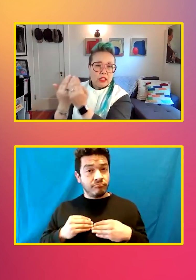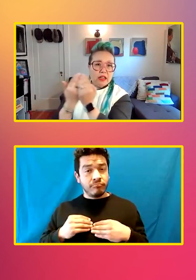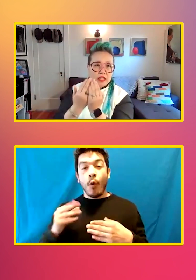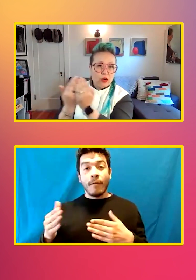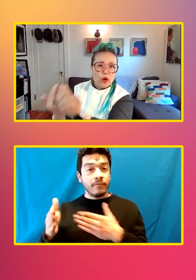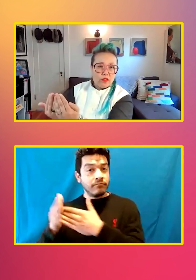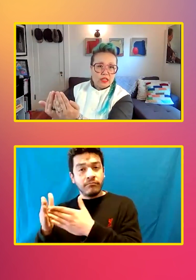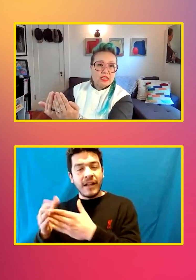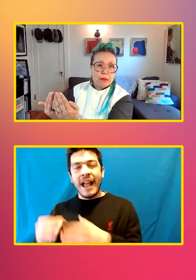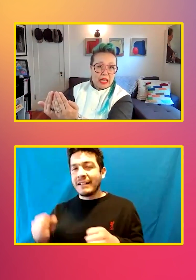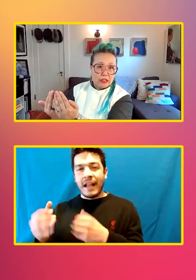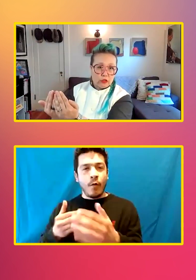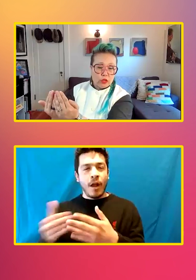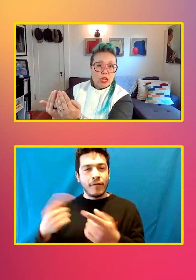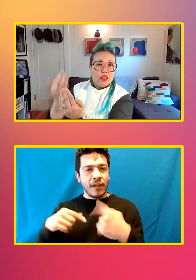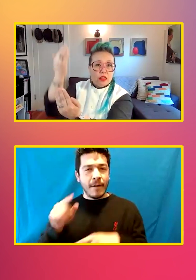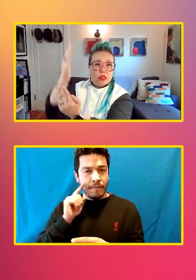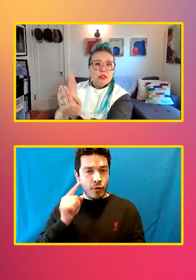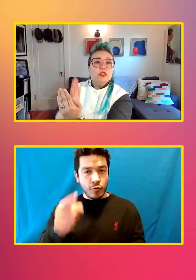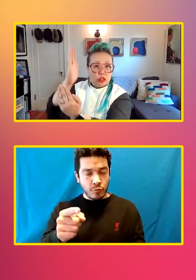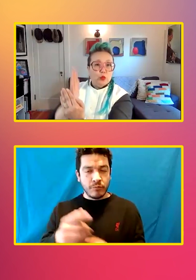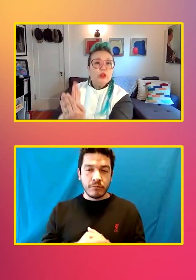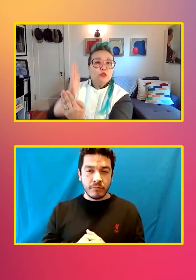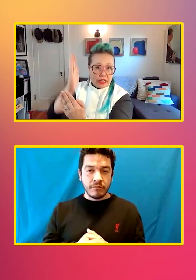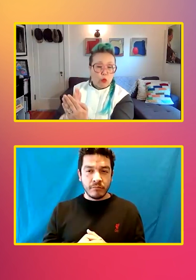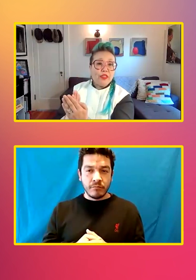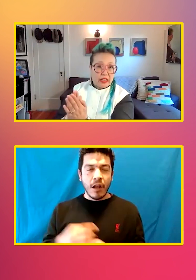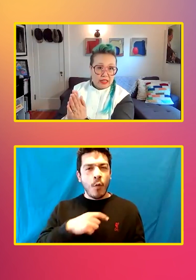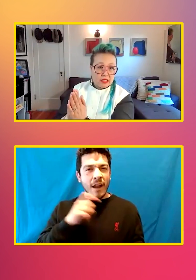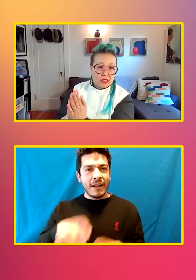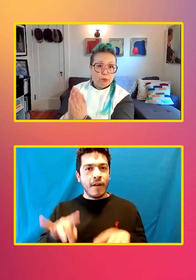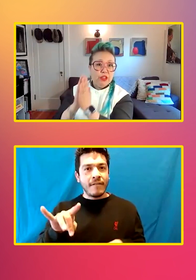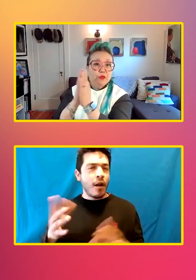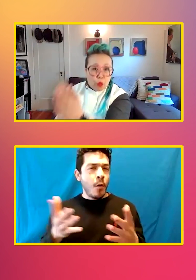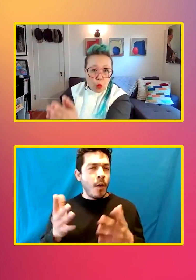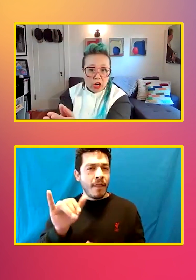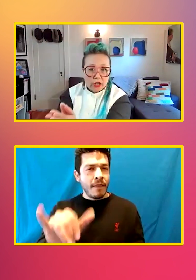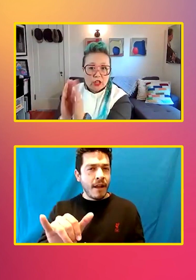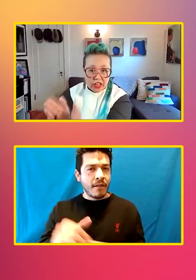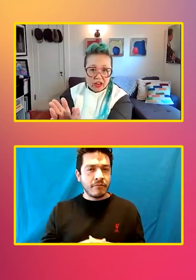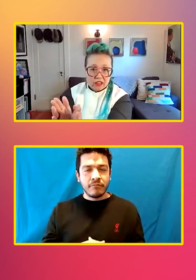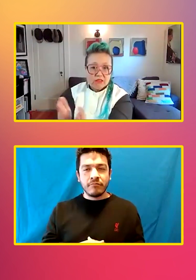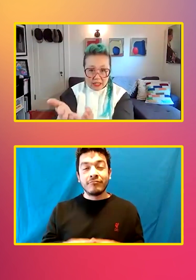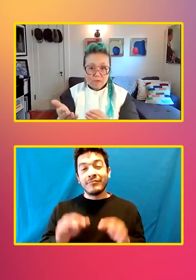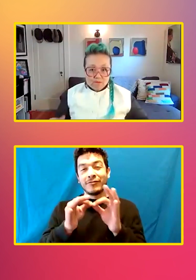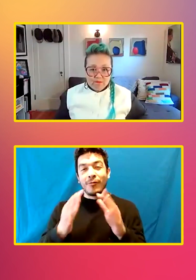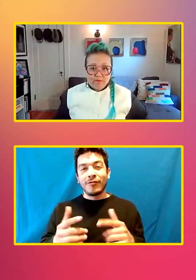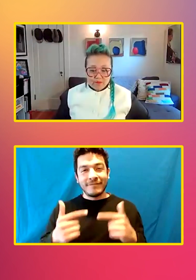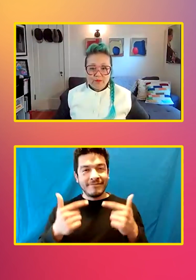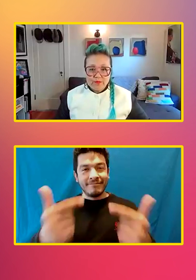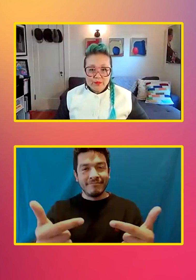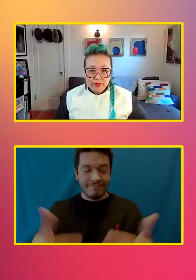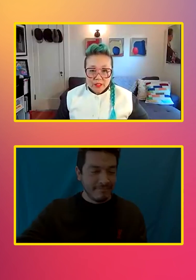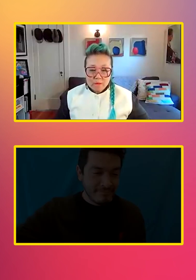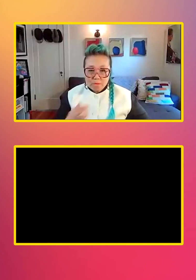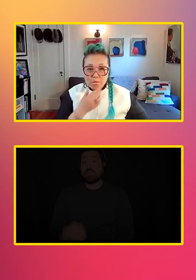it and take whatever it is coming at you. We need to find out what that is I have that. before you're there, right?